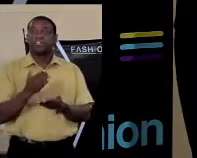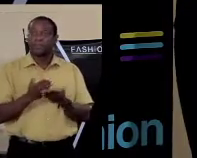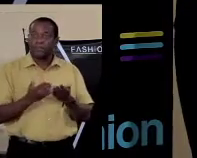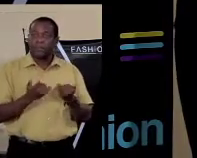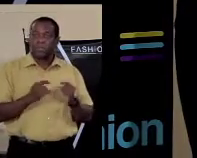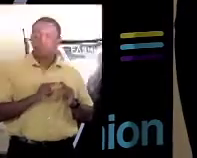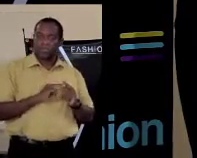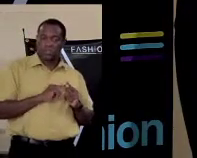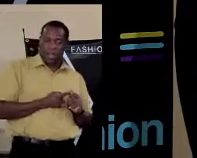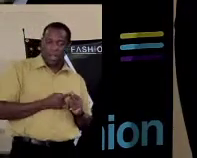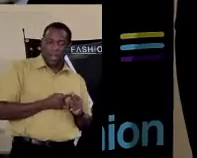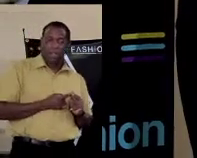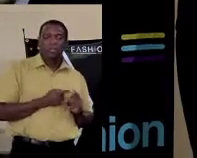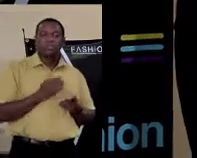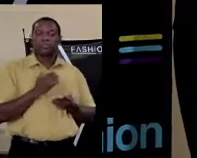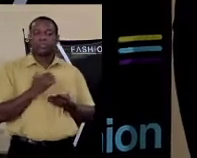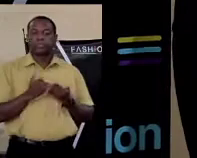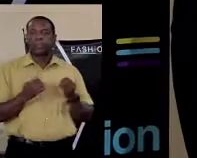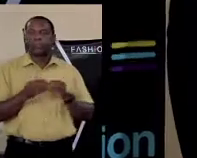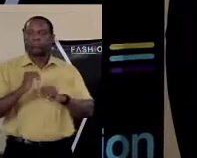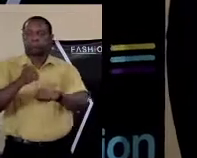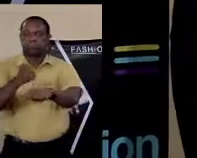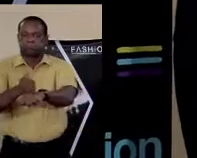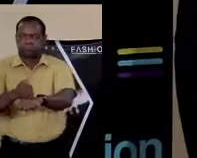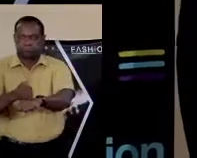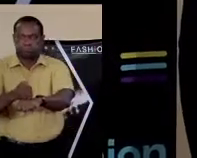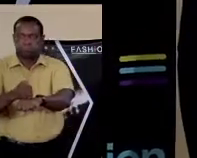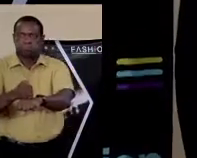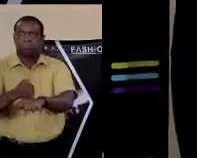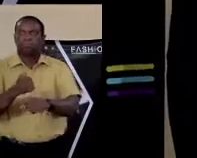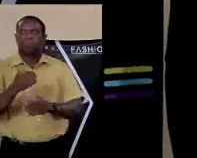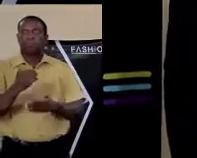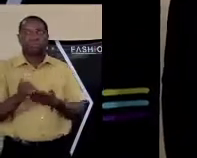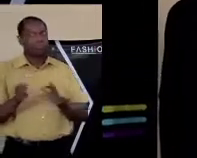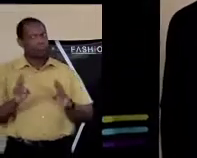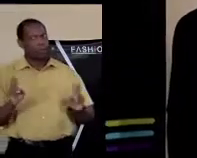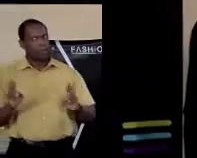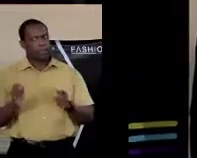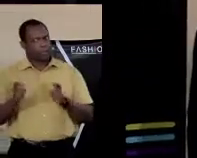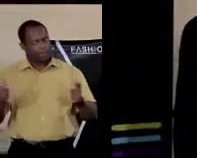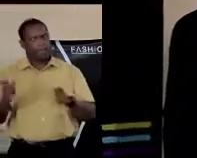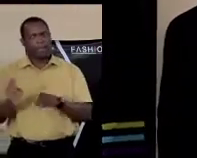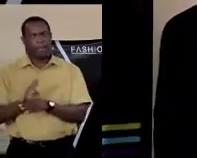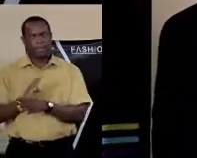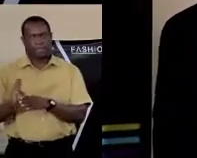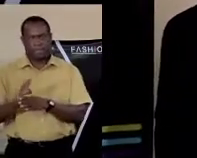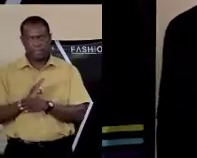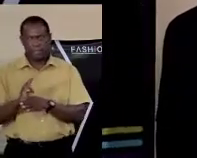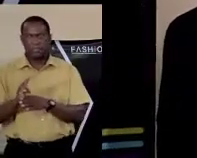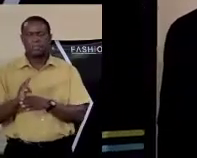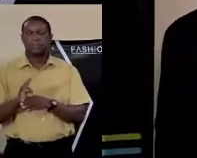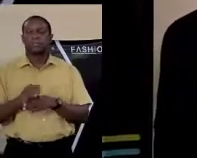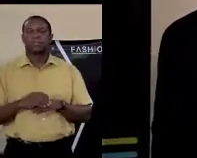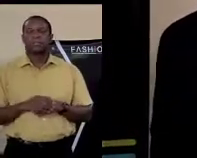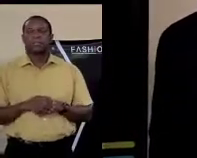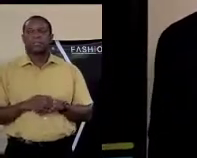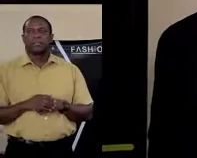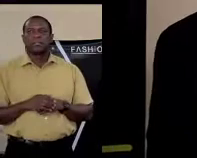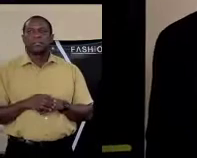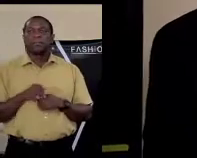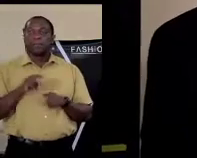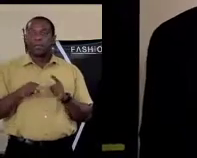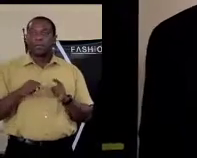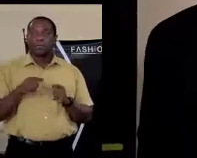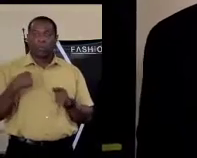getting started. Some of you are more established, and then some of you are ready to do big business. The insights that this panel will